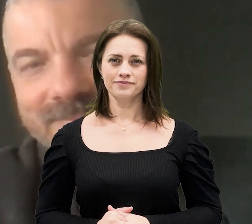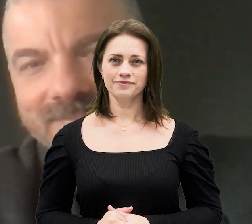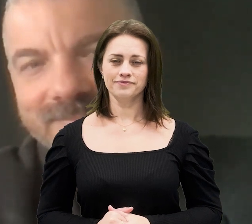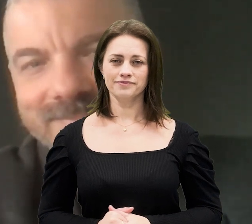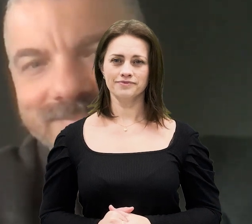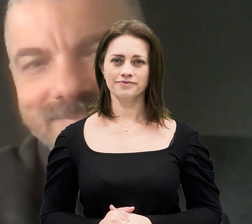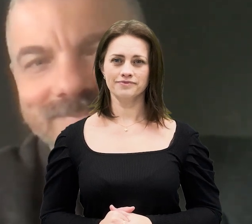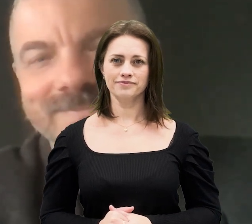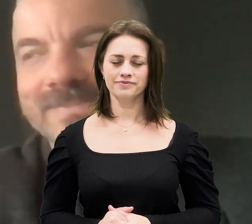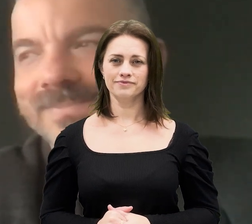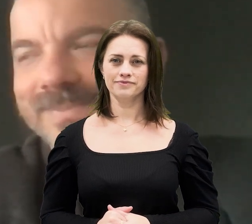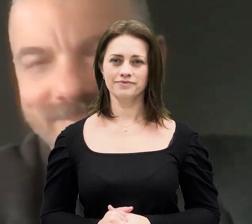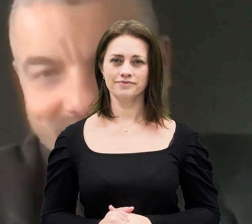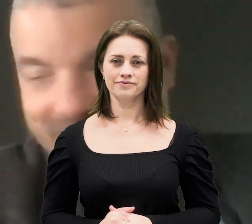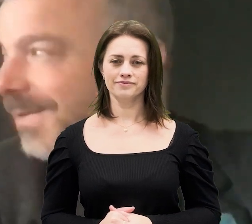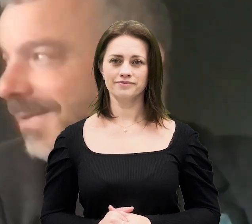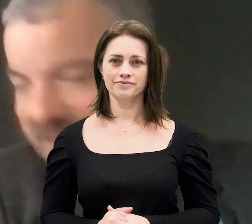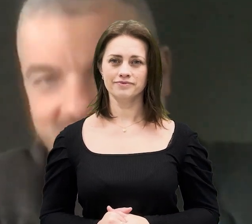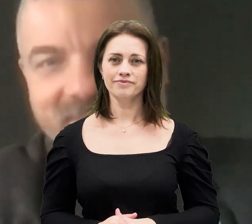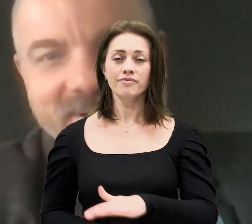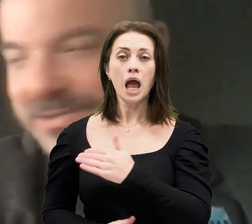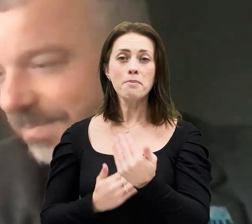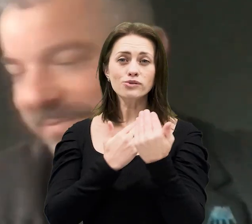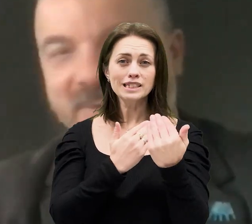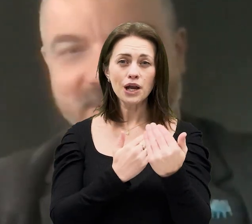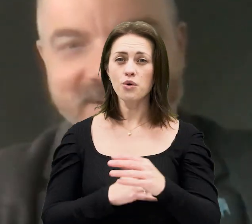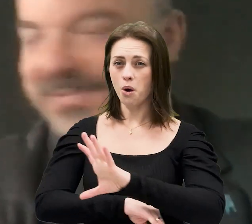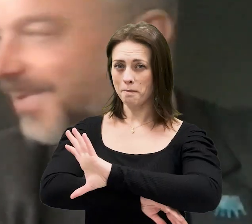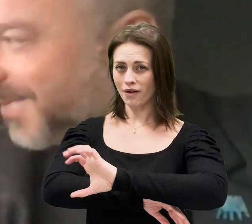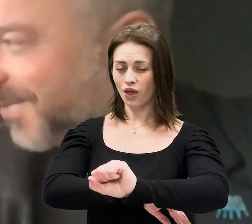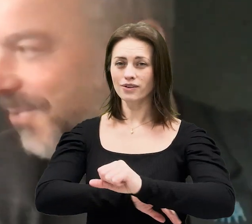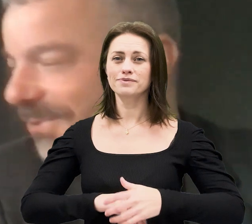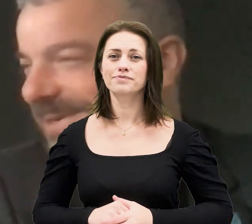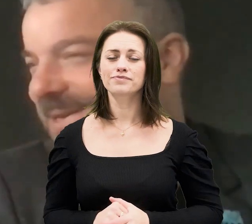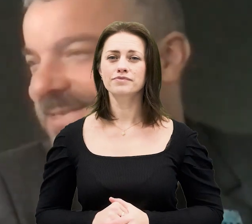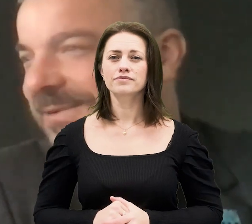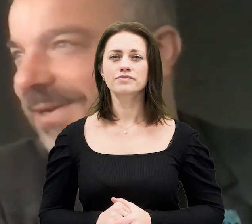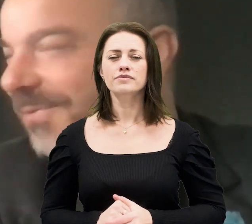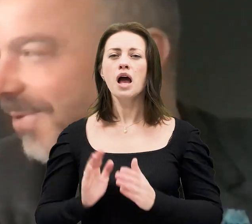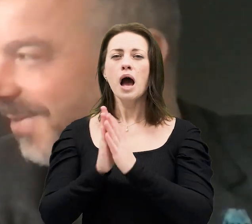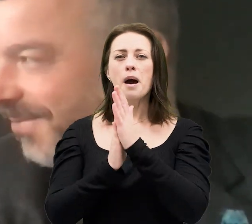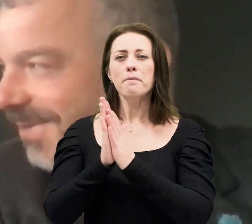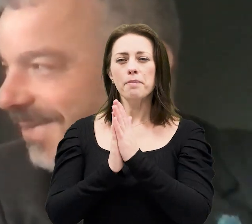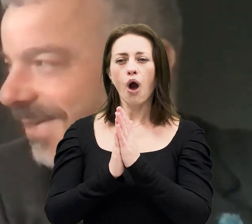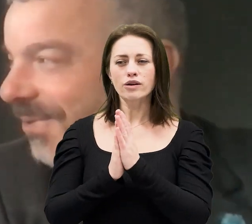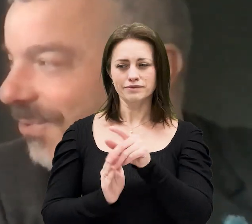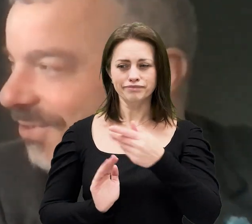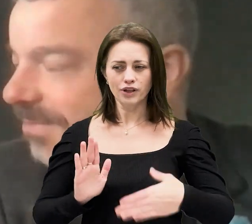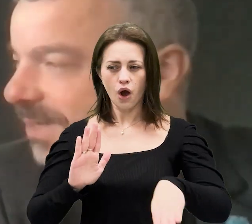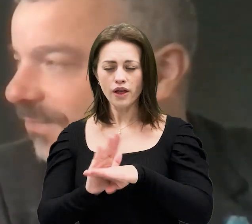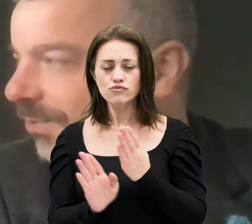during another project. Thank you very much. Thank you, Pavla. Just before you leave, could you tell us in one word what